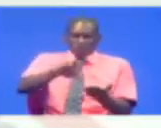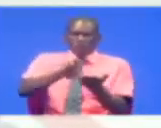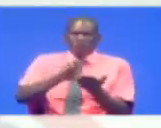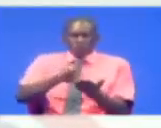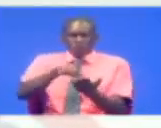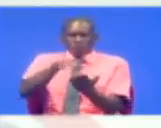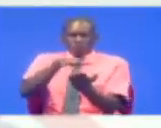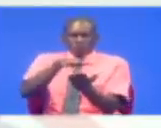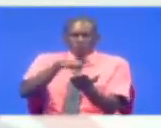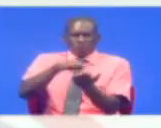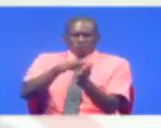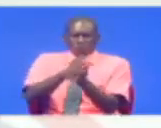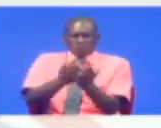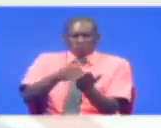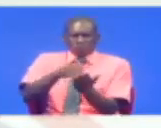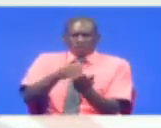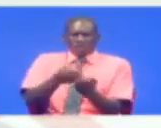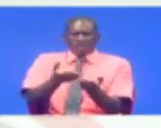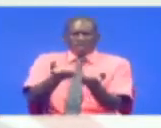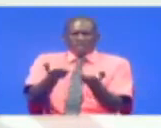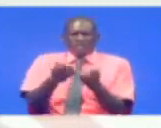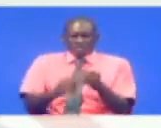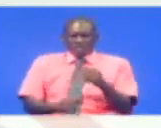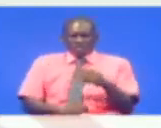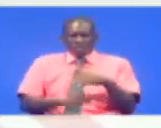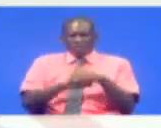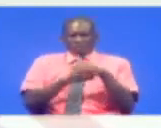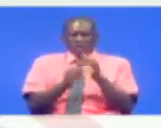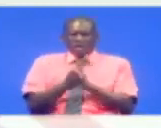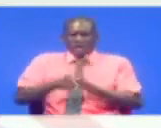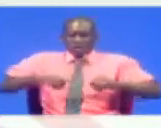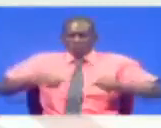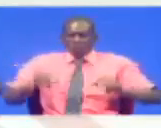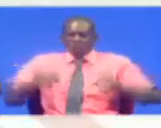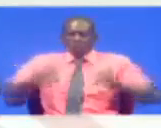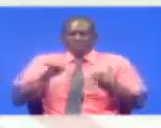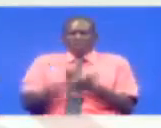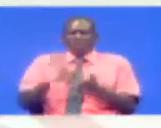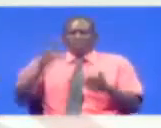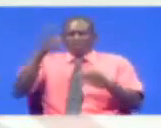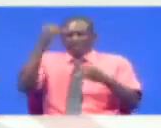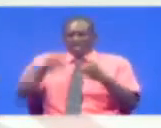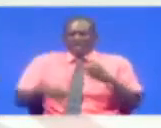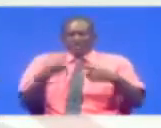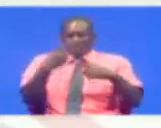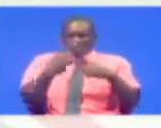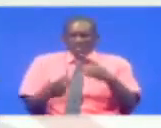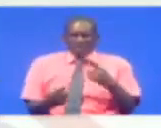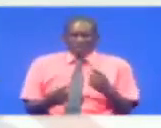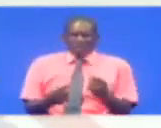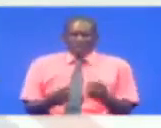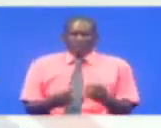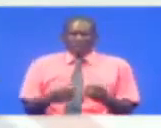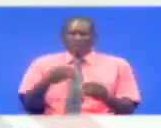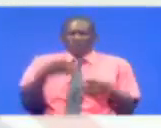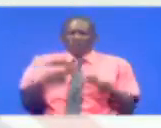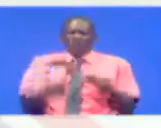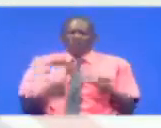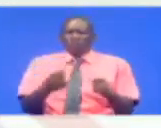holders required accommodation. And we are glad that by the end of the year, out of